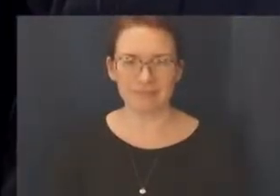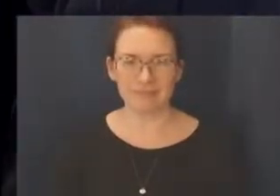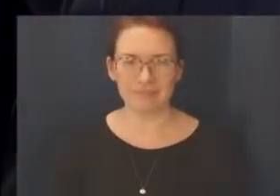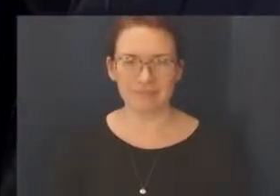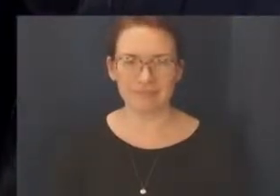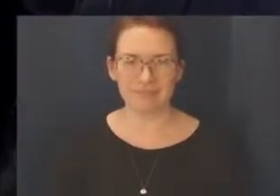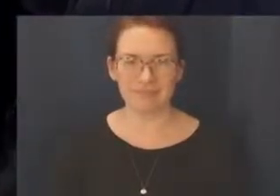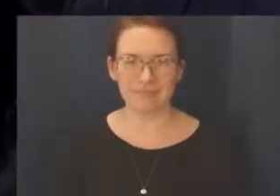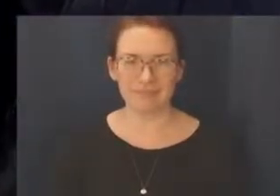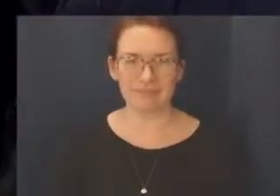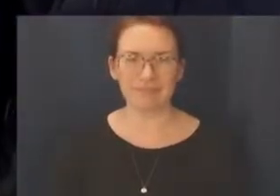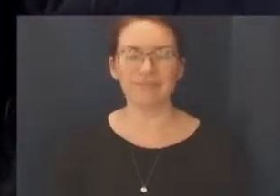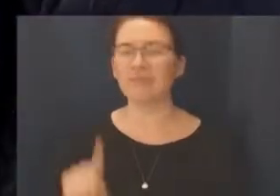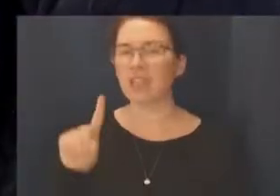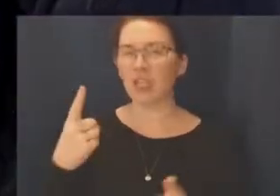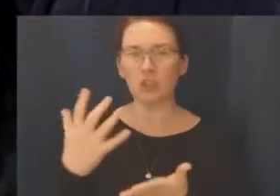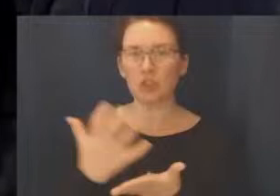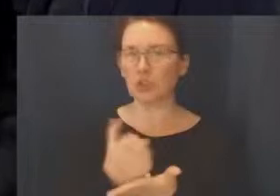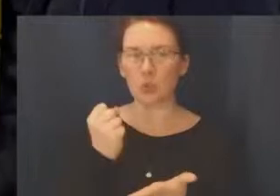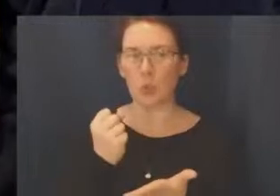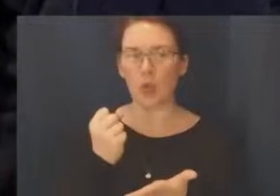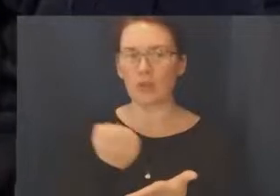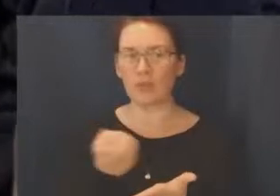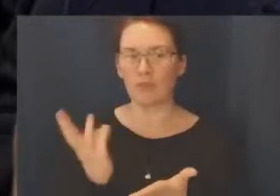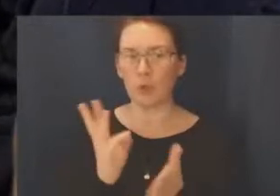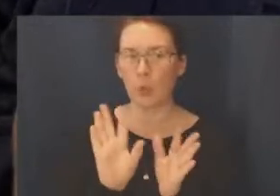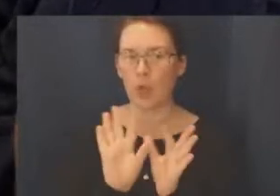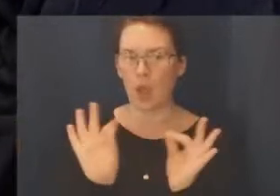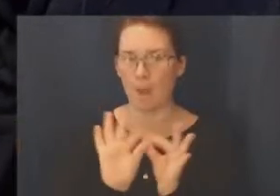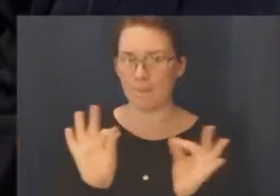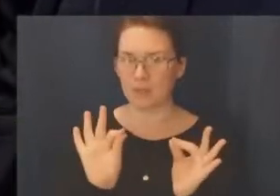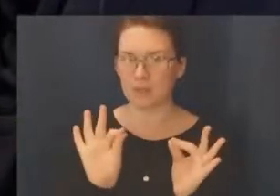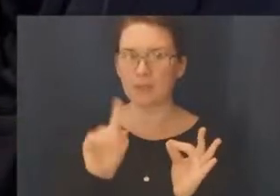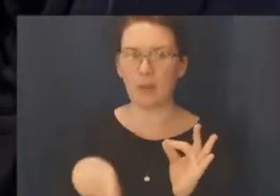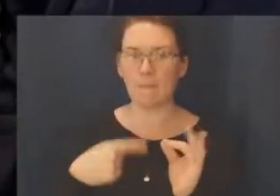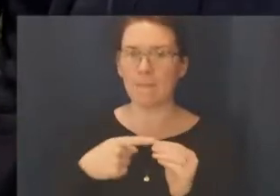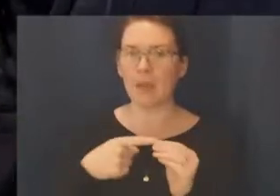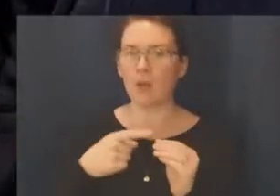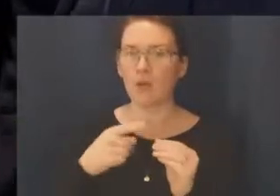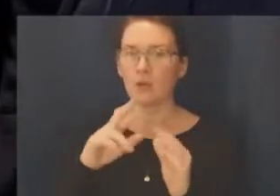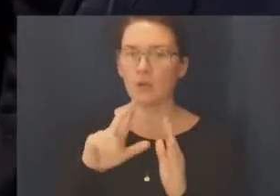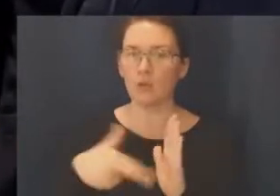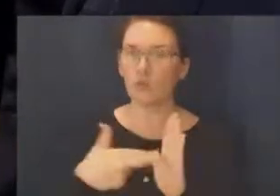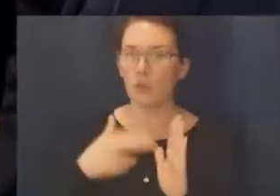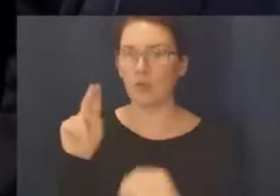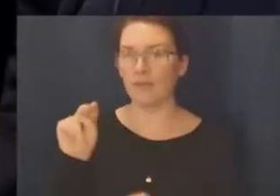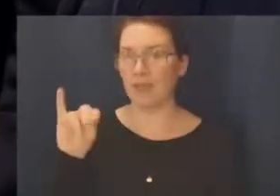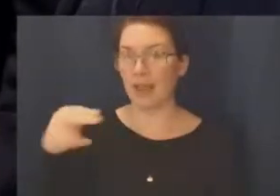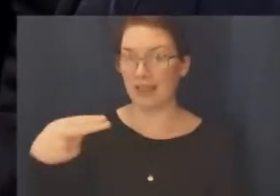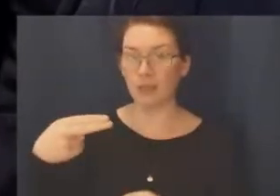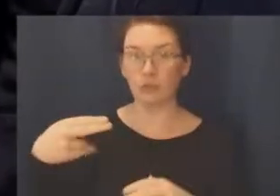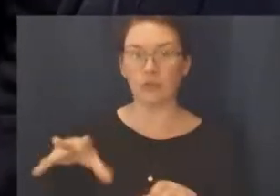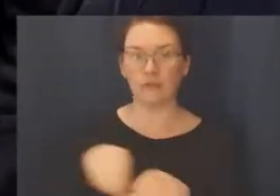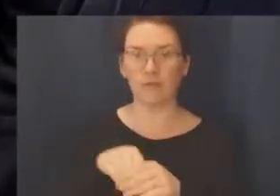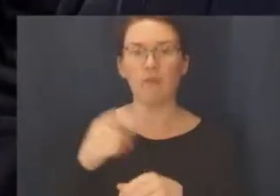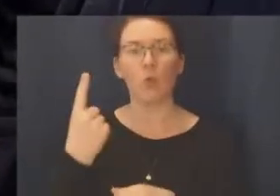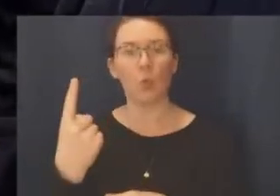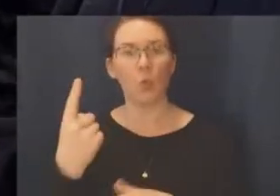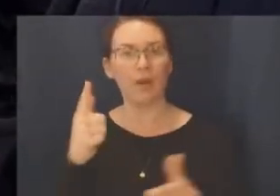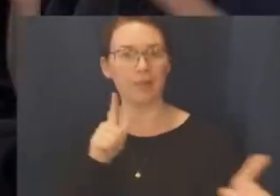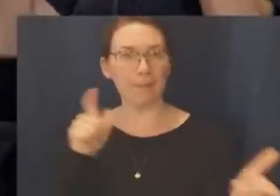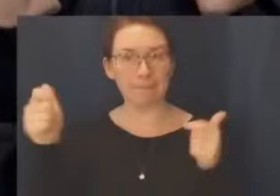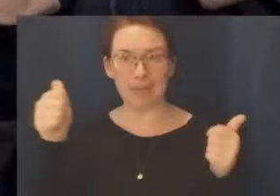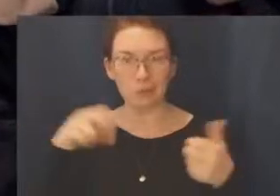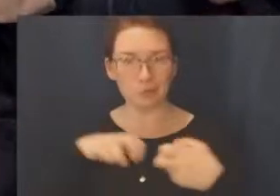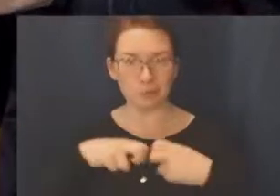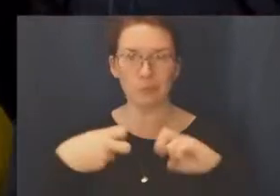So I just wanted to make a couple of comments about the role of the NIH in all this. One of the major problems that I think